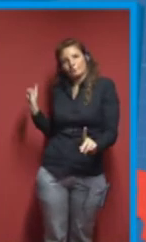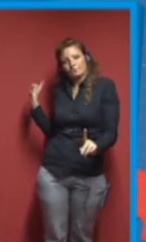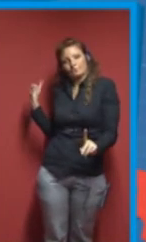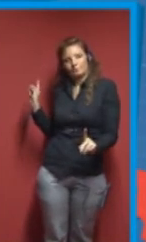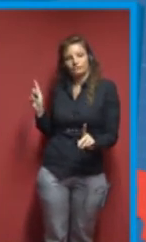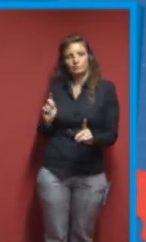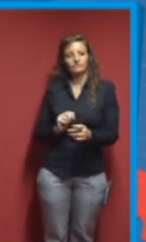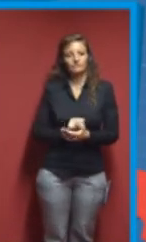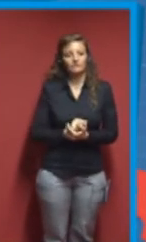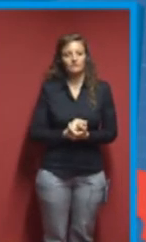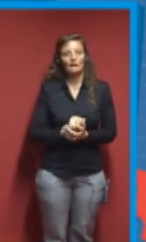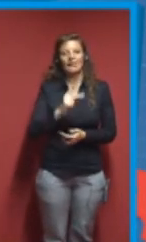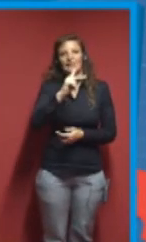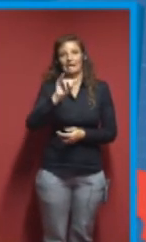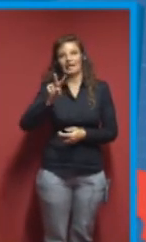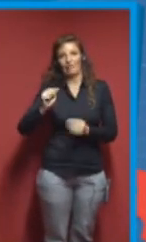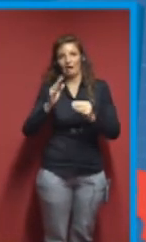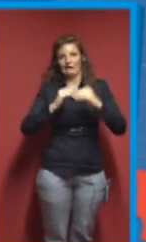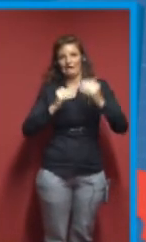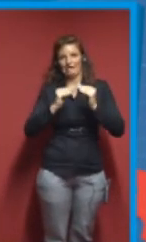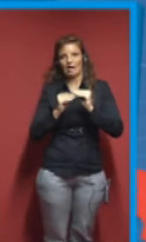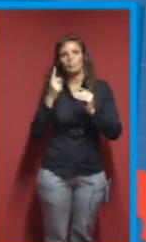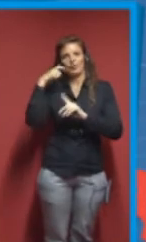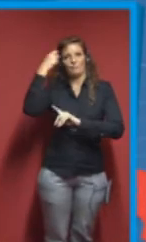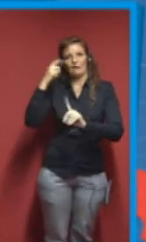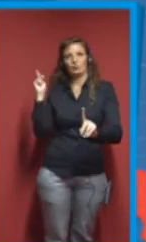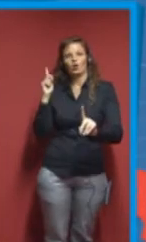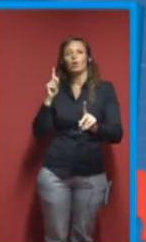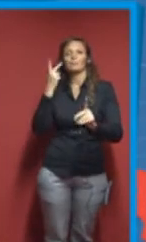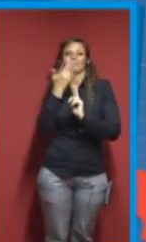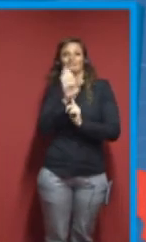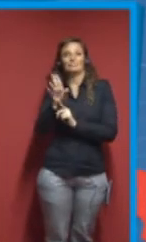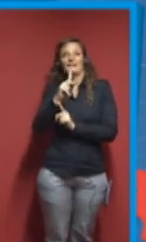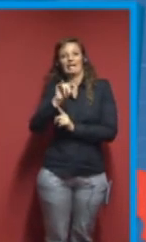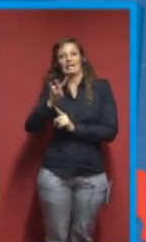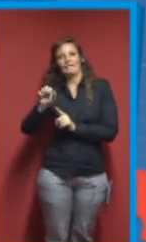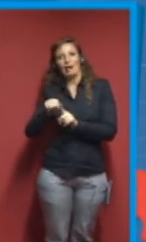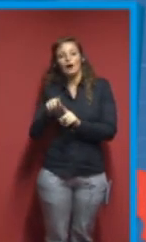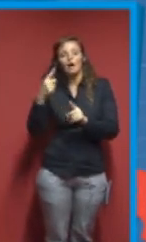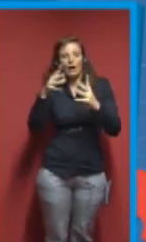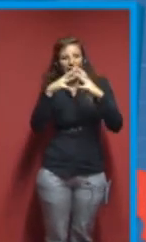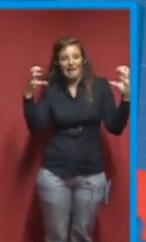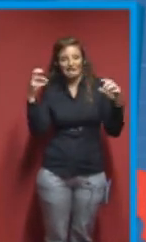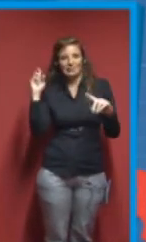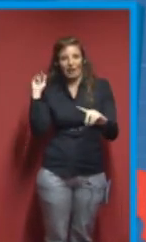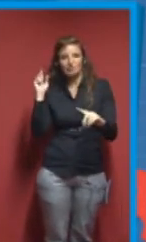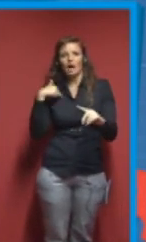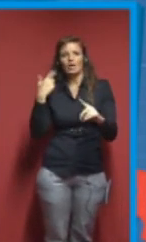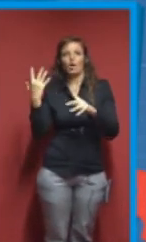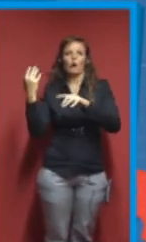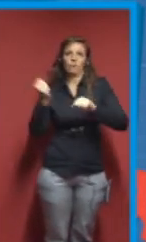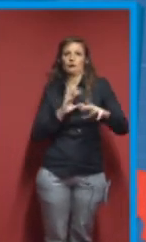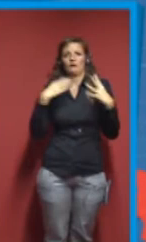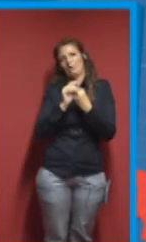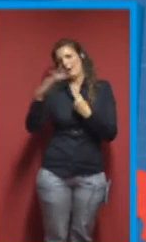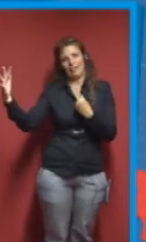This is a little video clip of Kiva System, this company that I co-founded with Mick Nounce and Peter Warman, where thousands